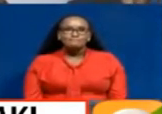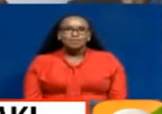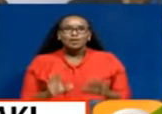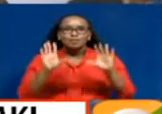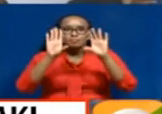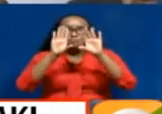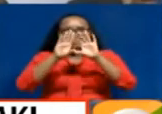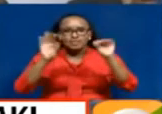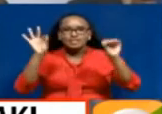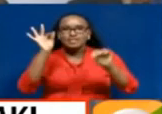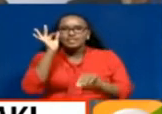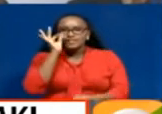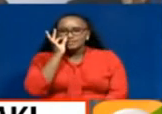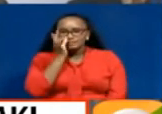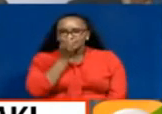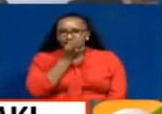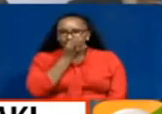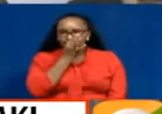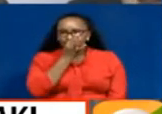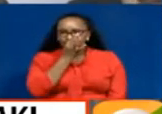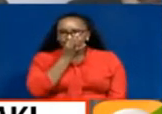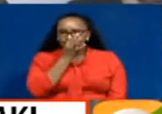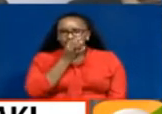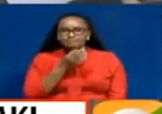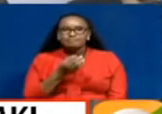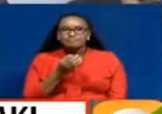President Mwai Kibaki